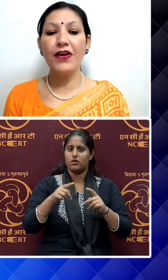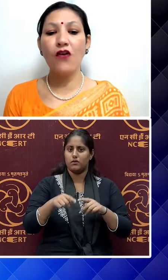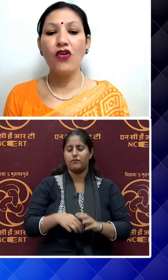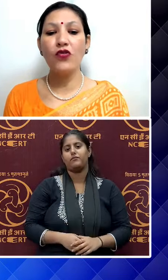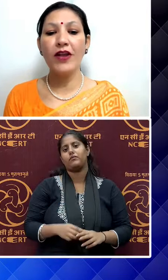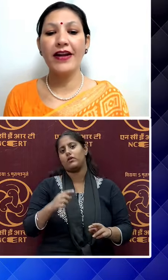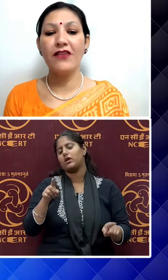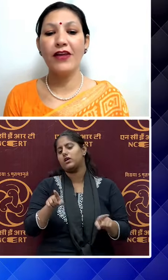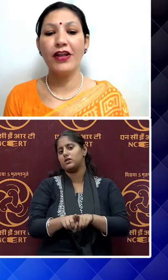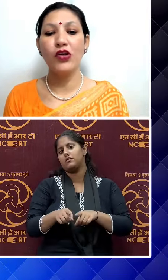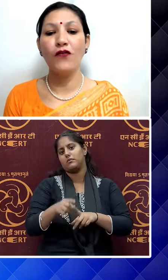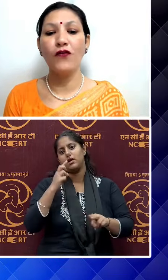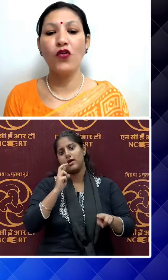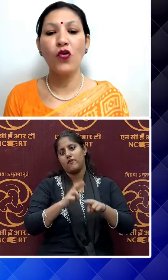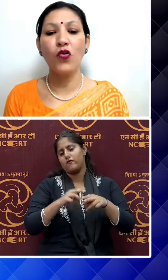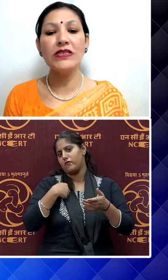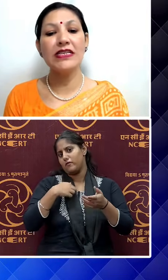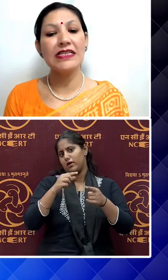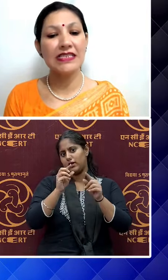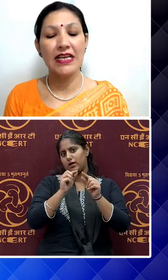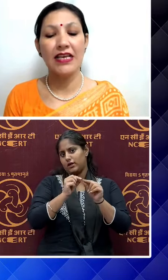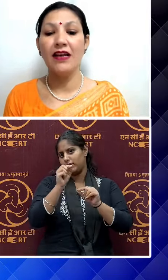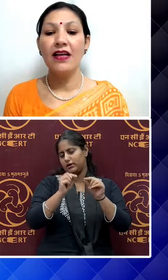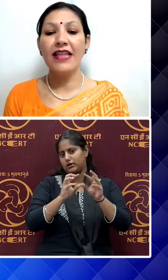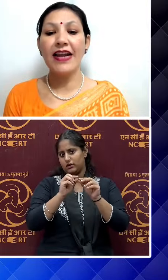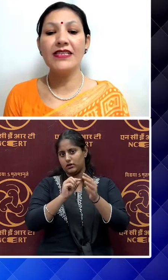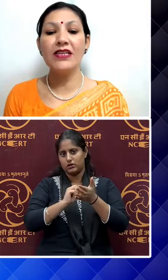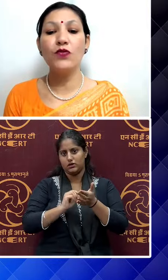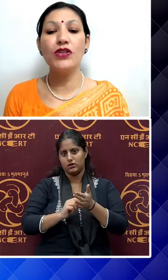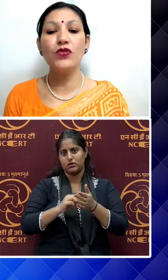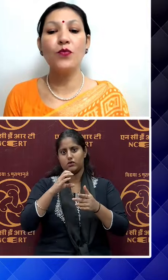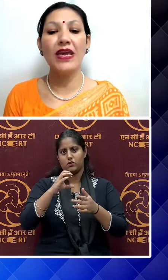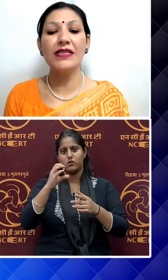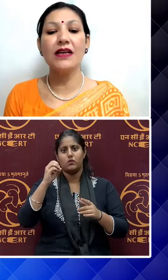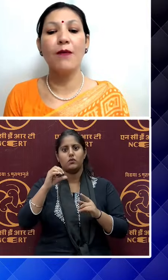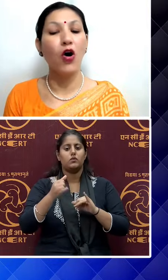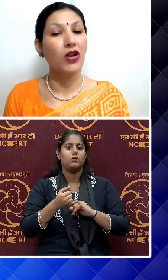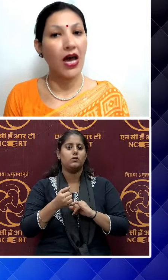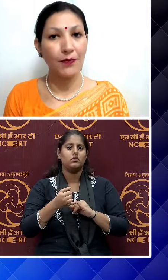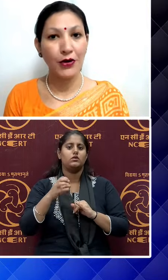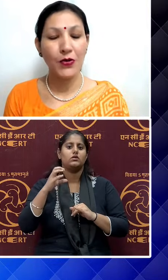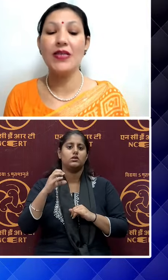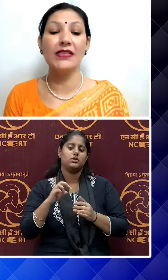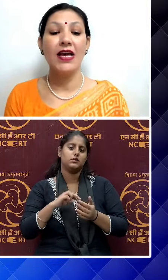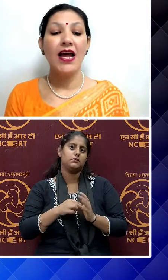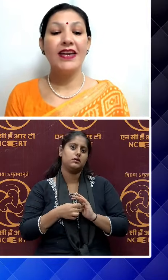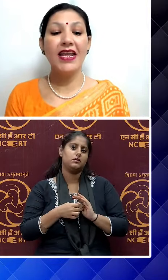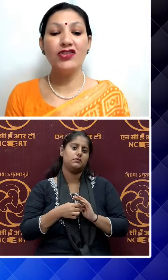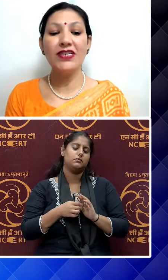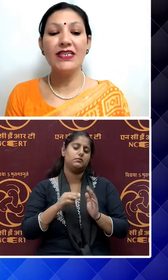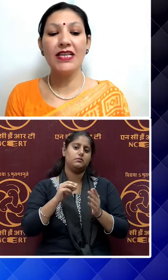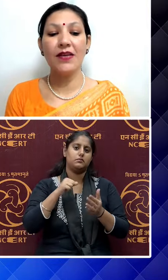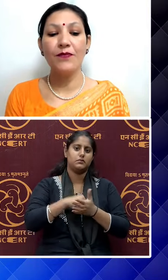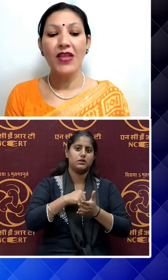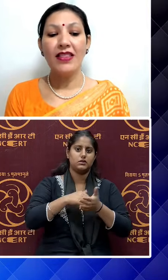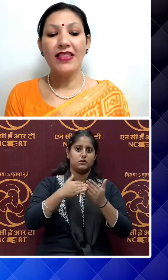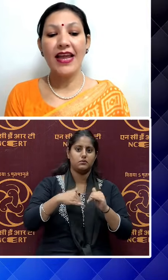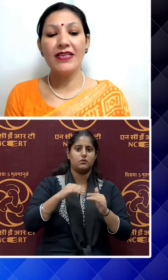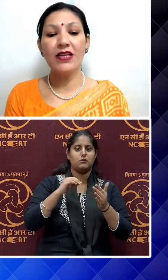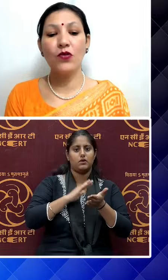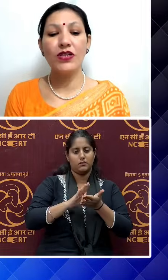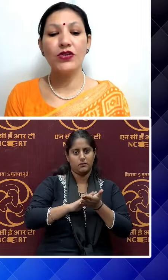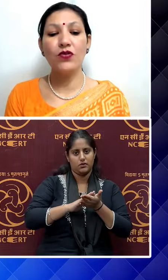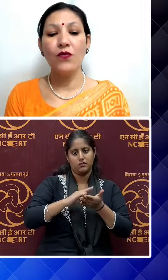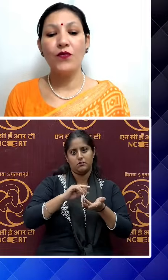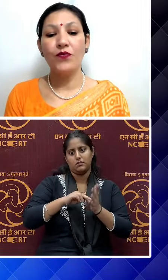if I want to write the value of cos C, that is equals to base upon hypotenuse, tangent C, that